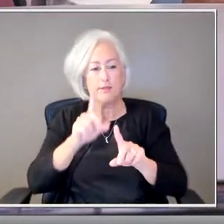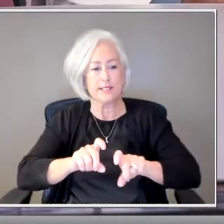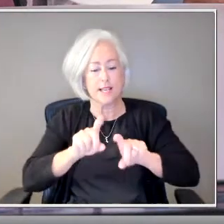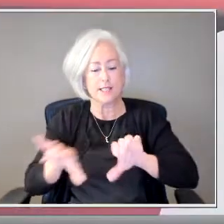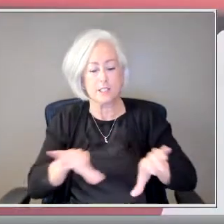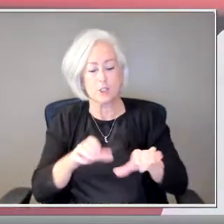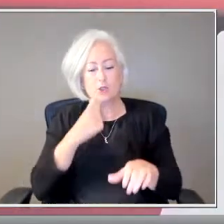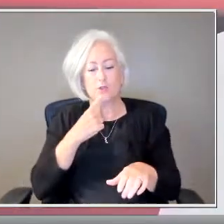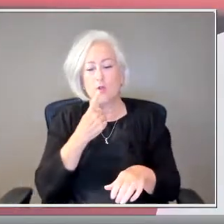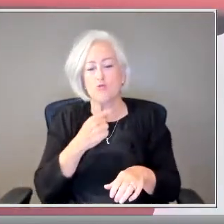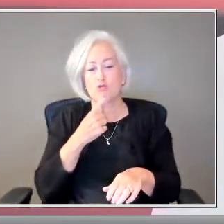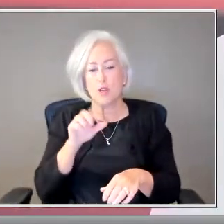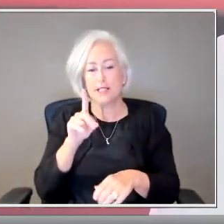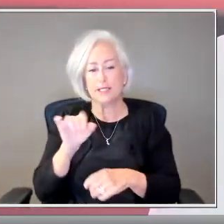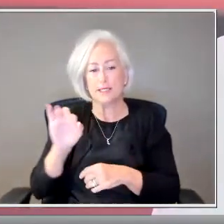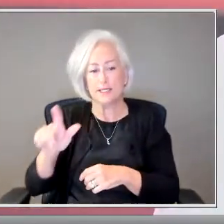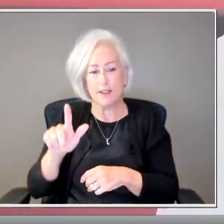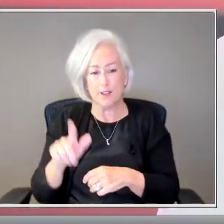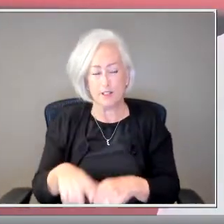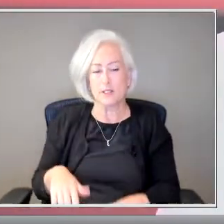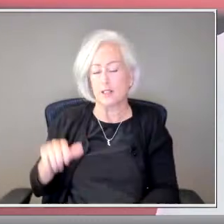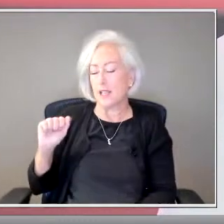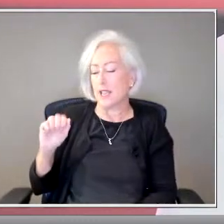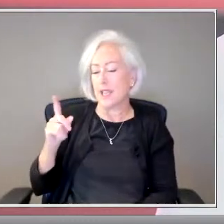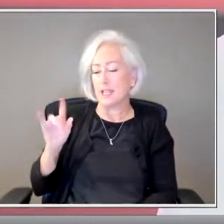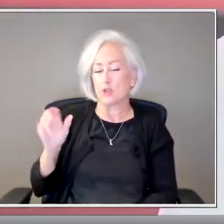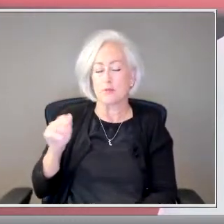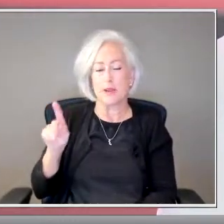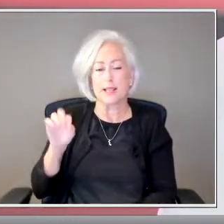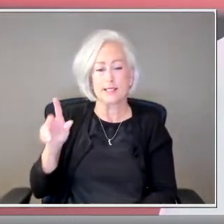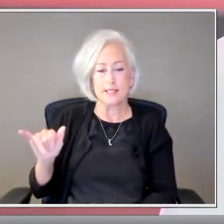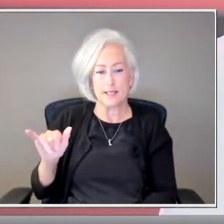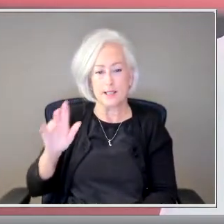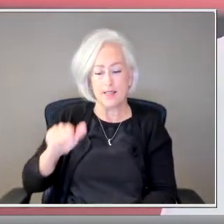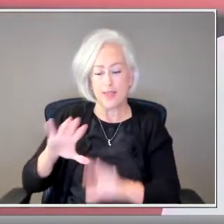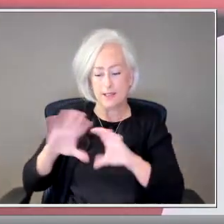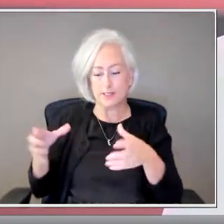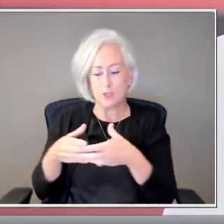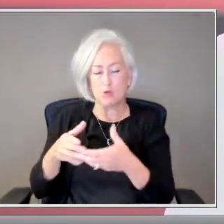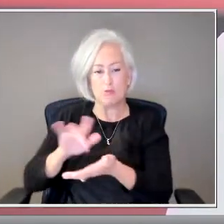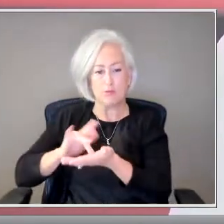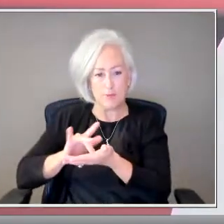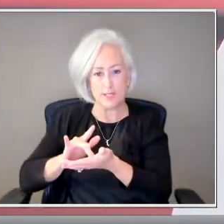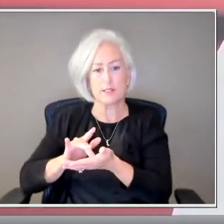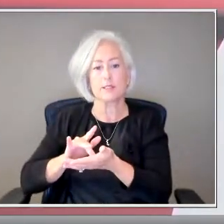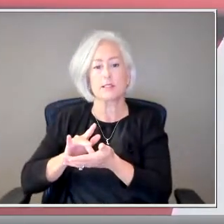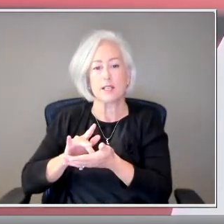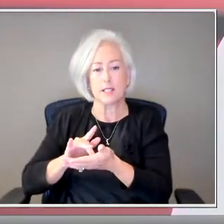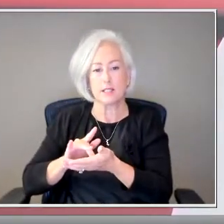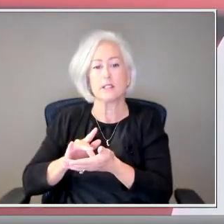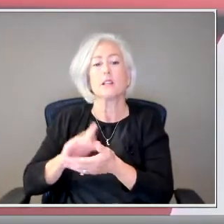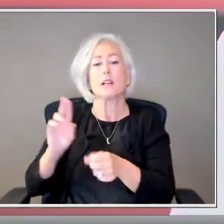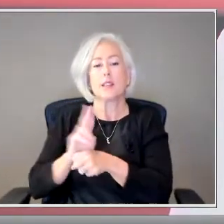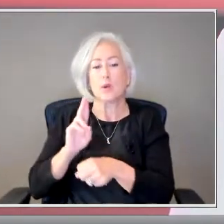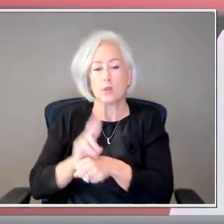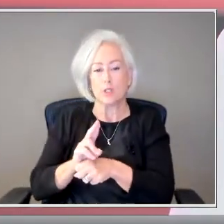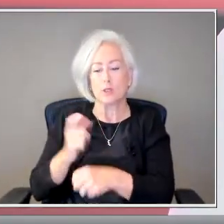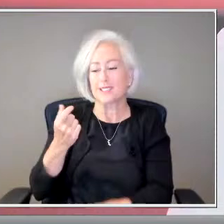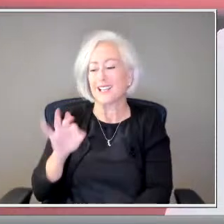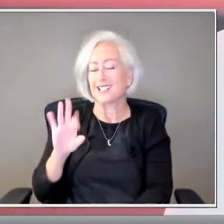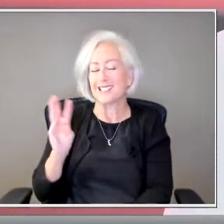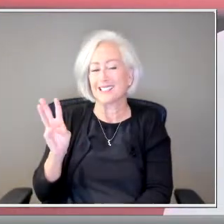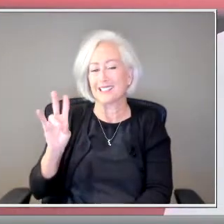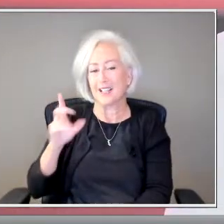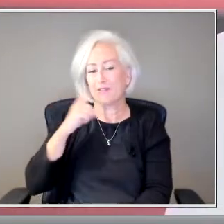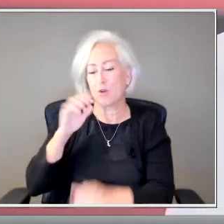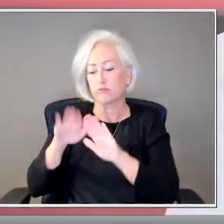is adriamycin, and it's a family of drugs that was first drug that was effective in childhood leukemia in 1967. And they